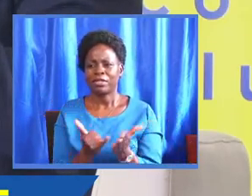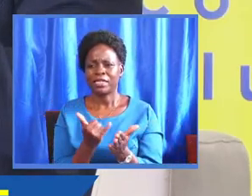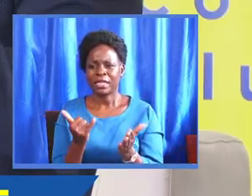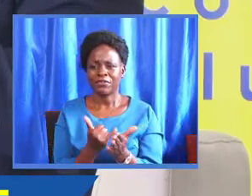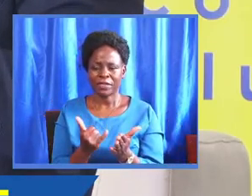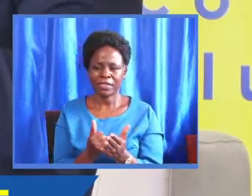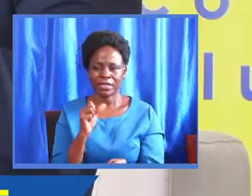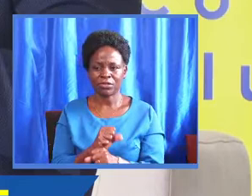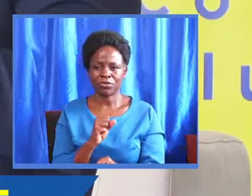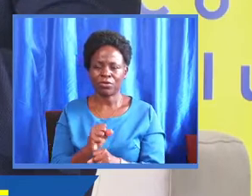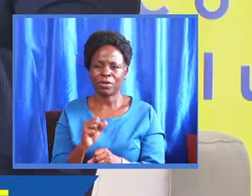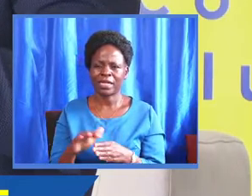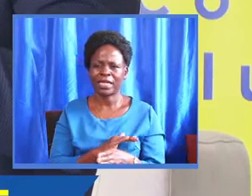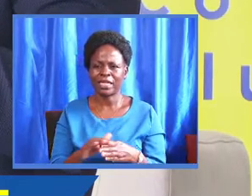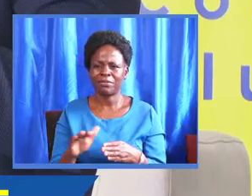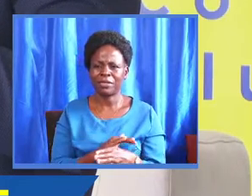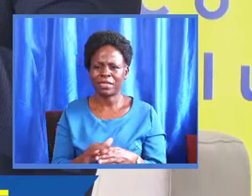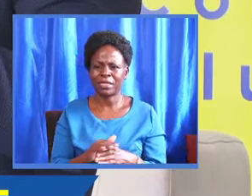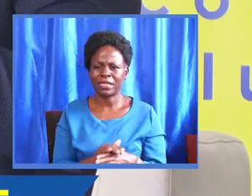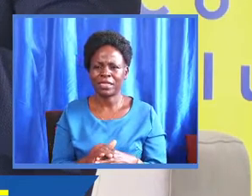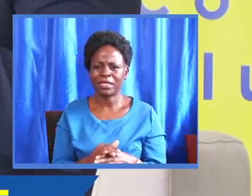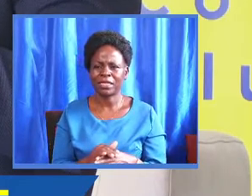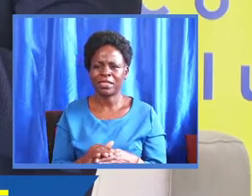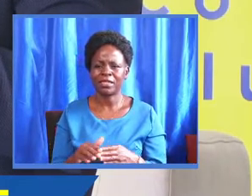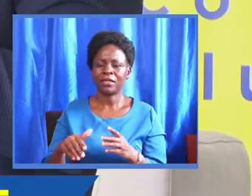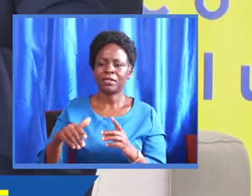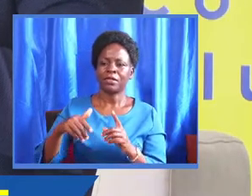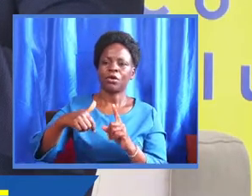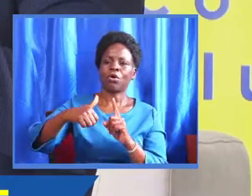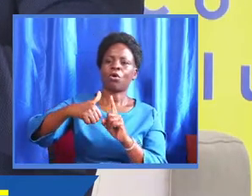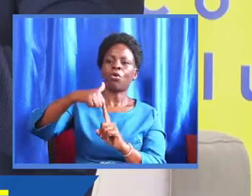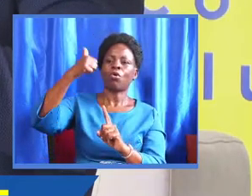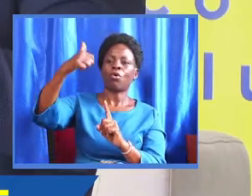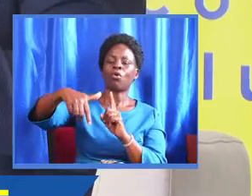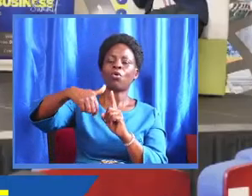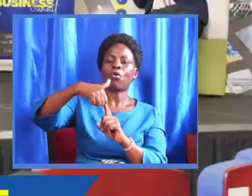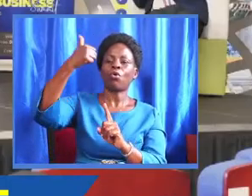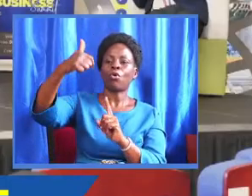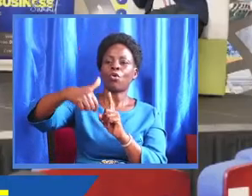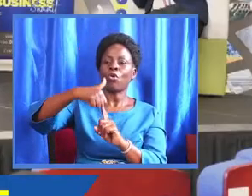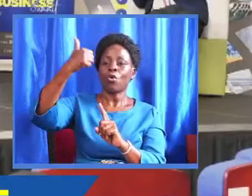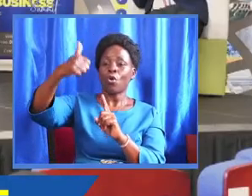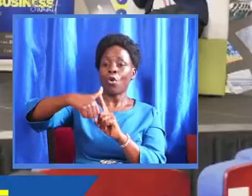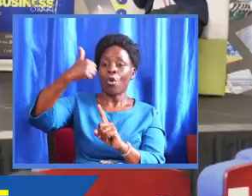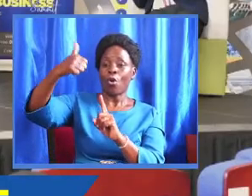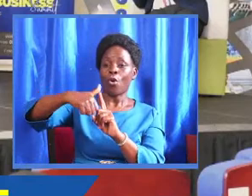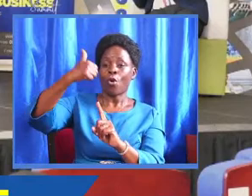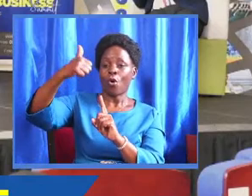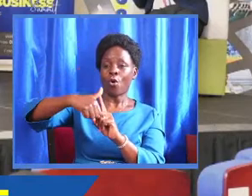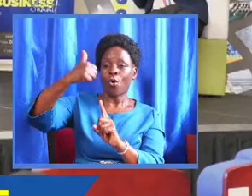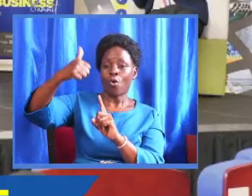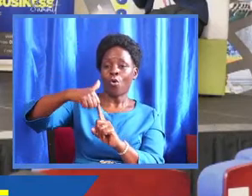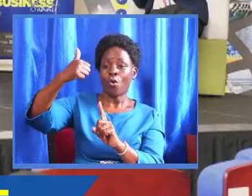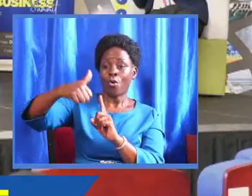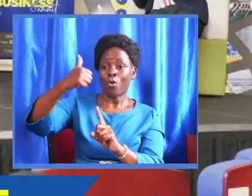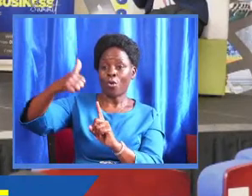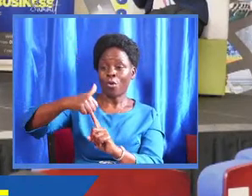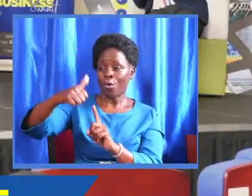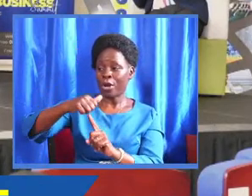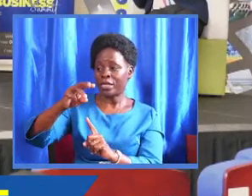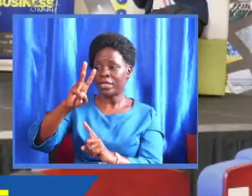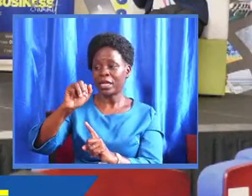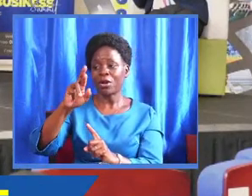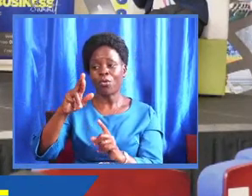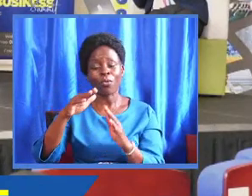trade? Oh, renting warehouses in terms as they're doing their business, possibly. Maybe that's what they're looking at.